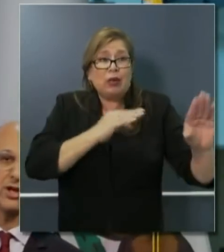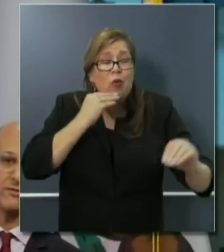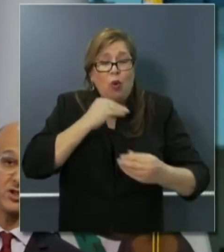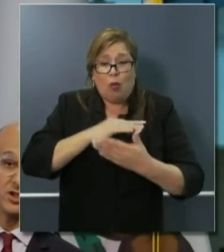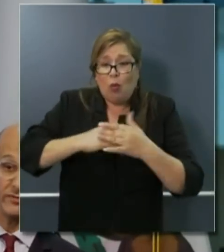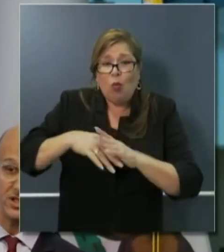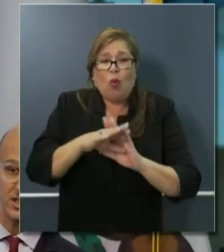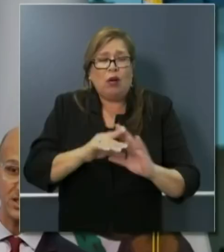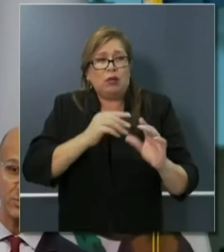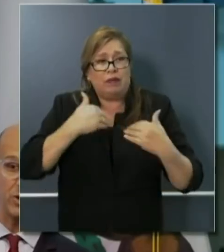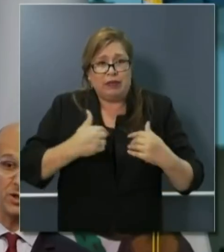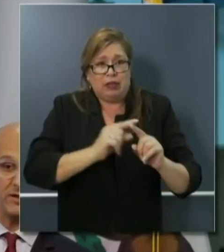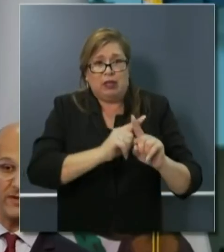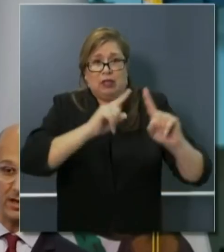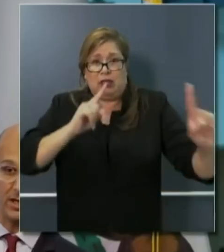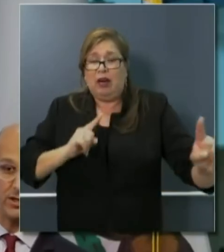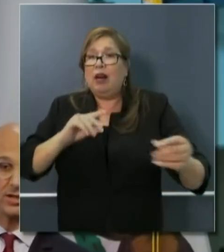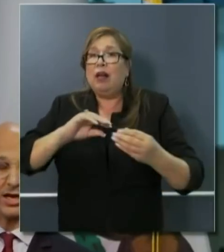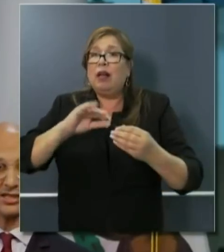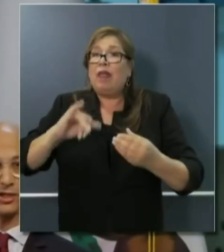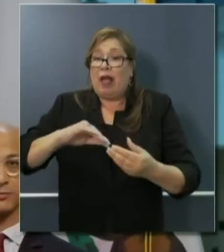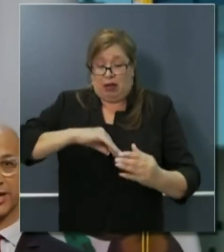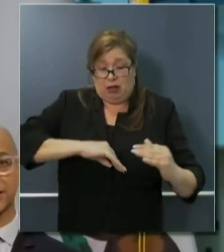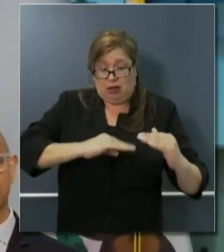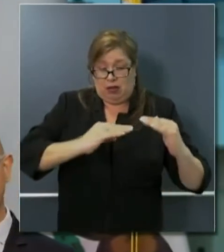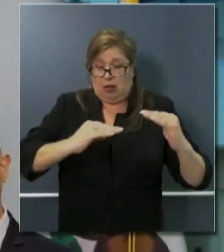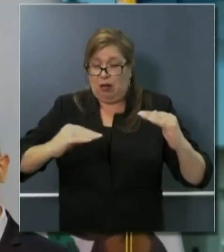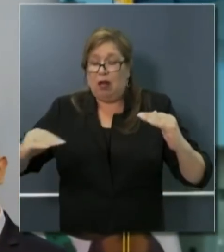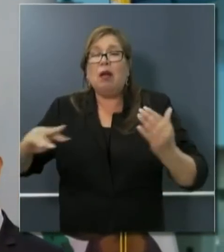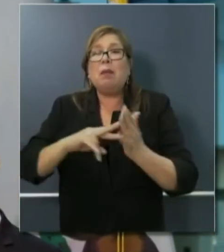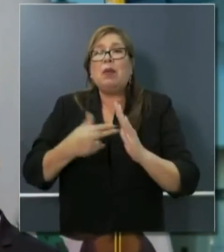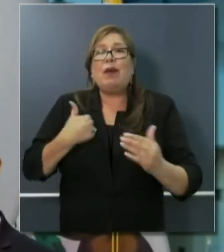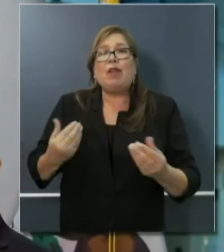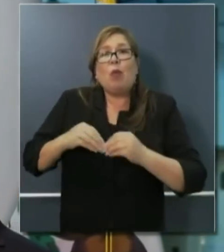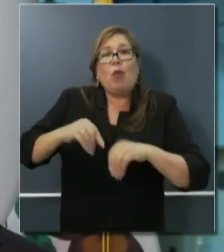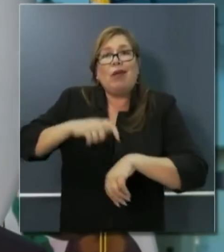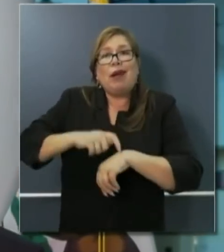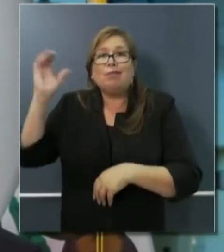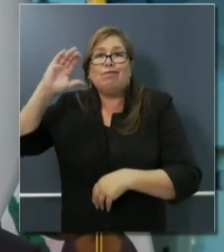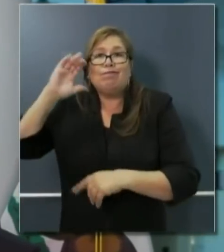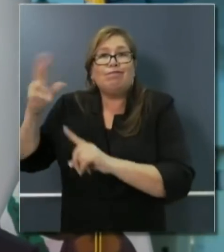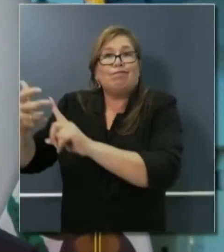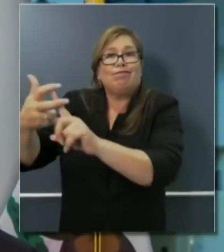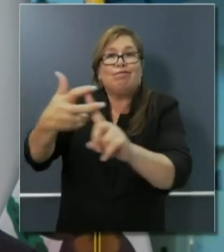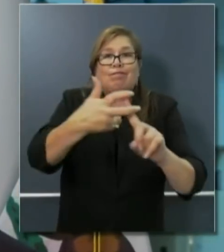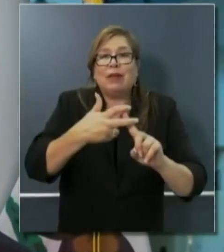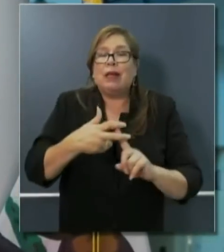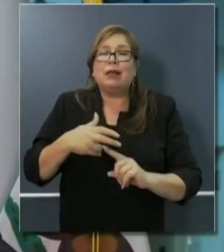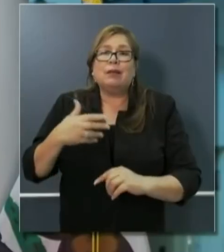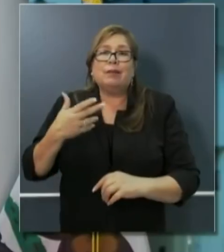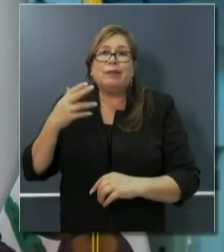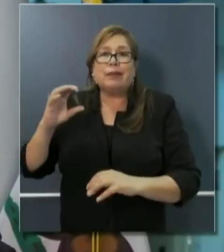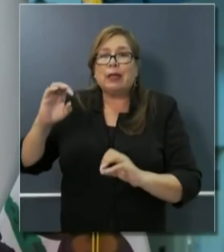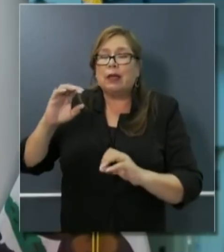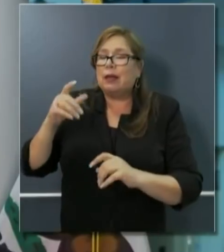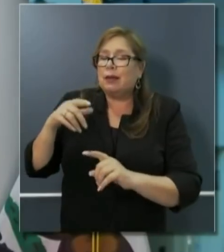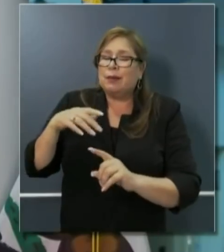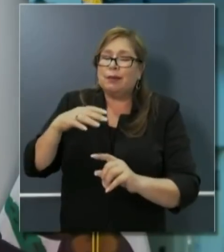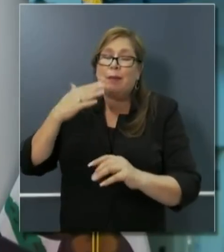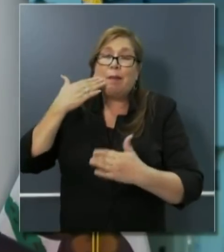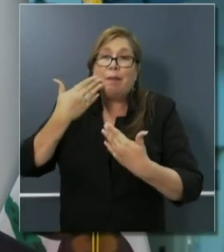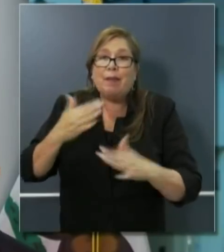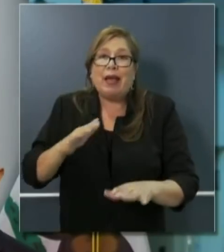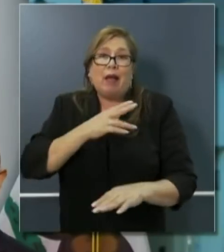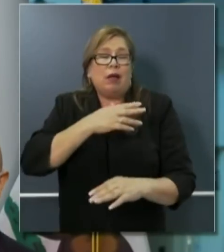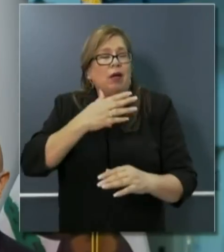ensure that we have the services, both in ventilators, ICU beds, and other other equipment and supplies to care for